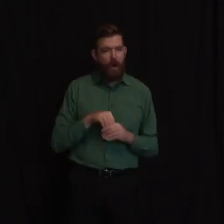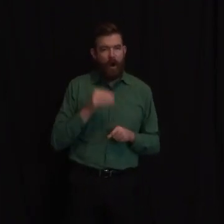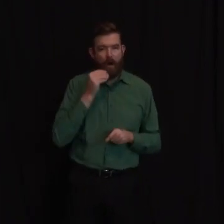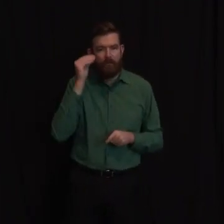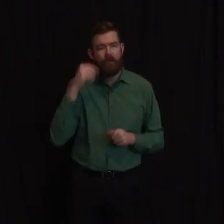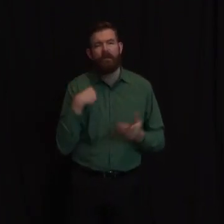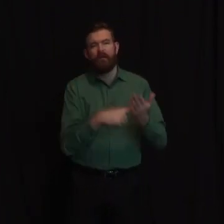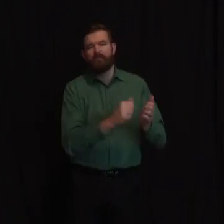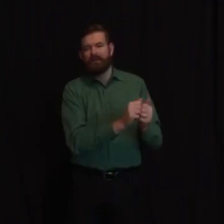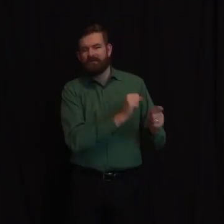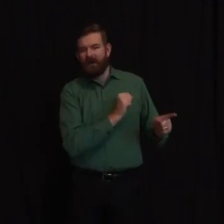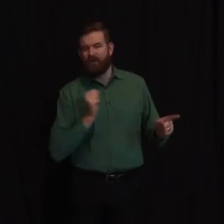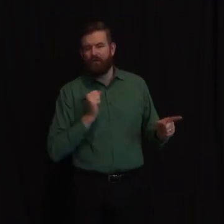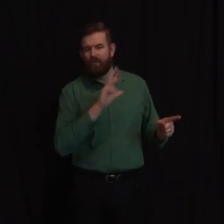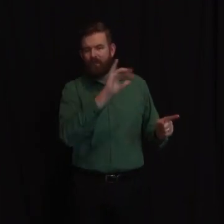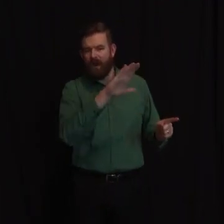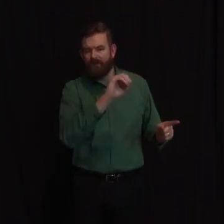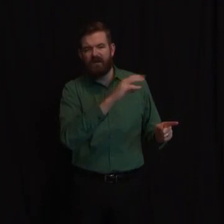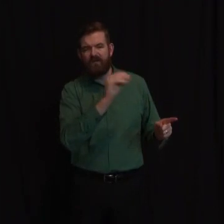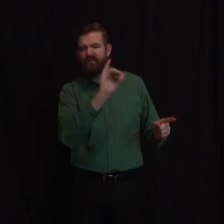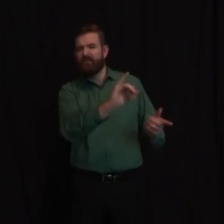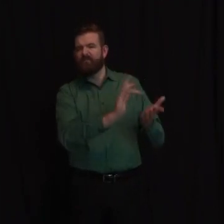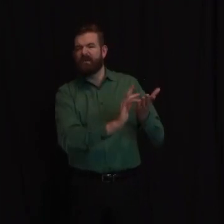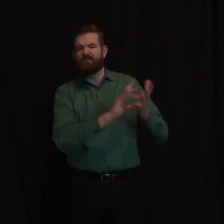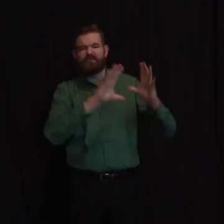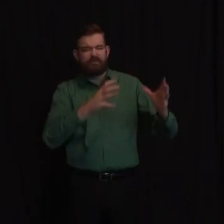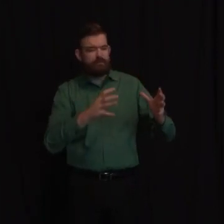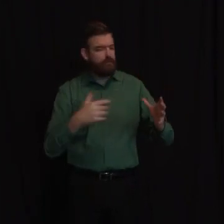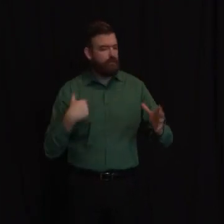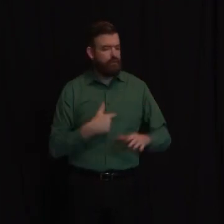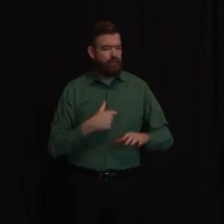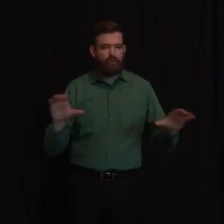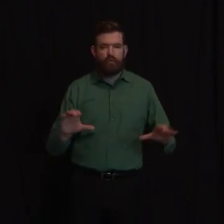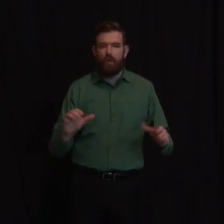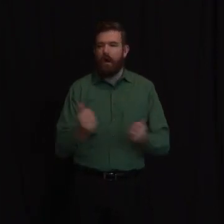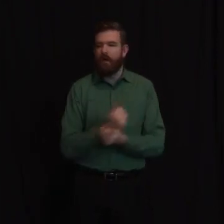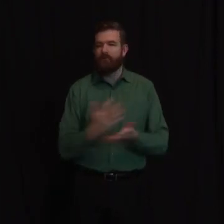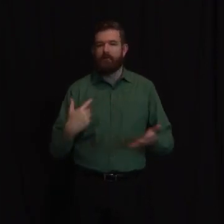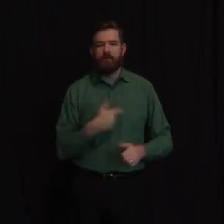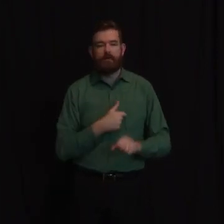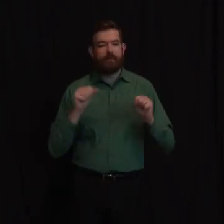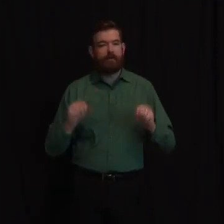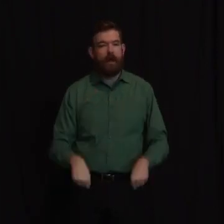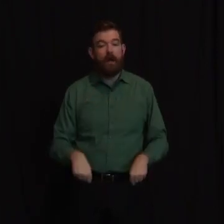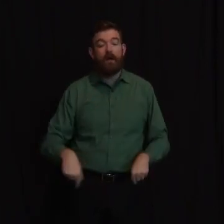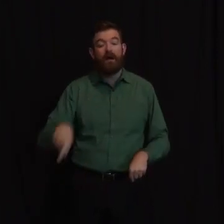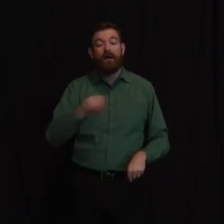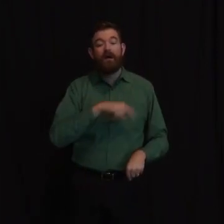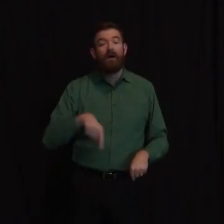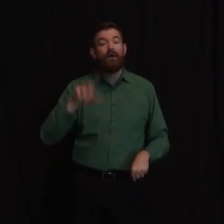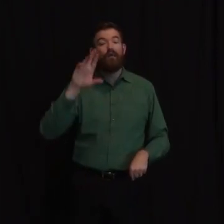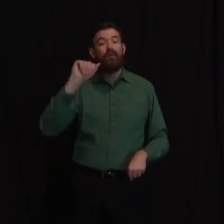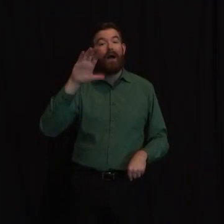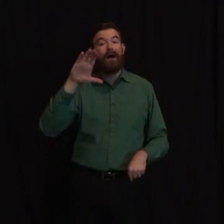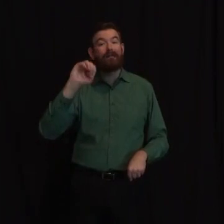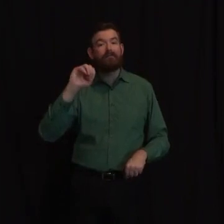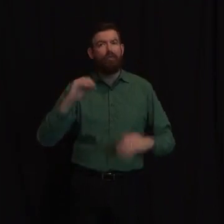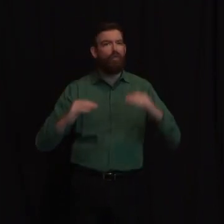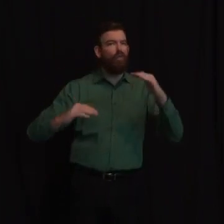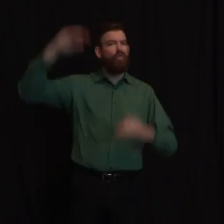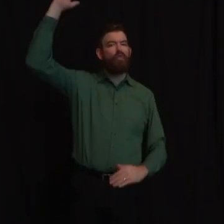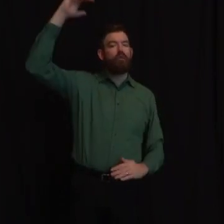Association to do everything in our power to reduce the disproportionate impact that the coronavirus is having